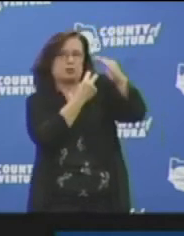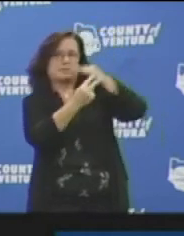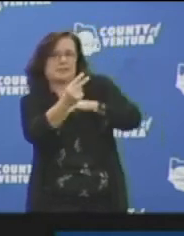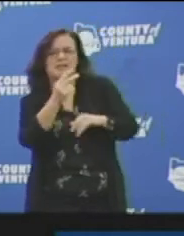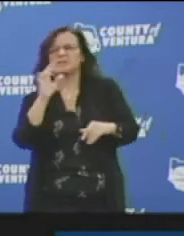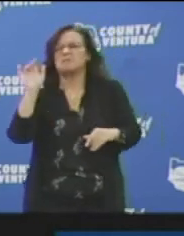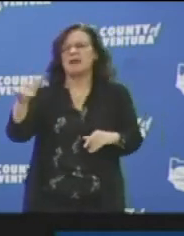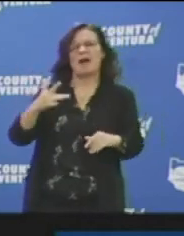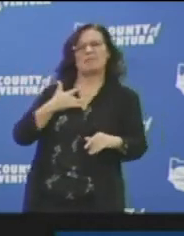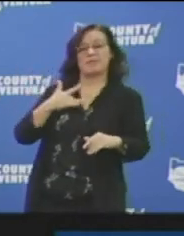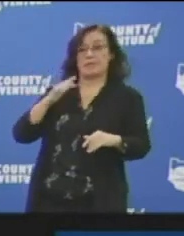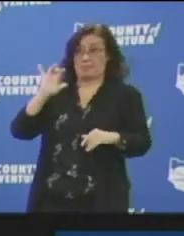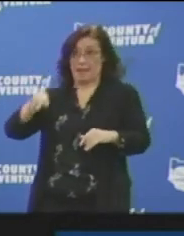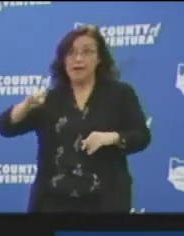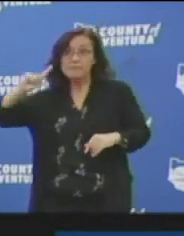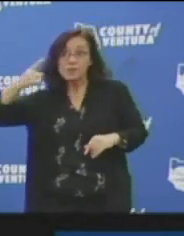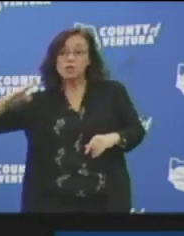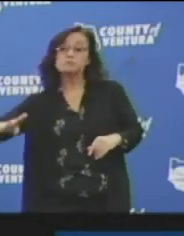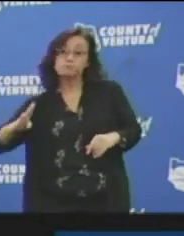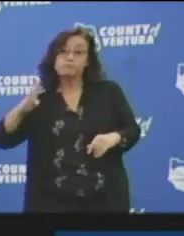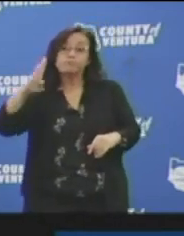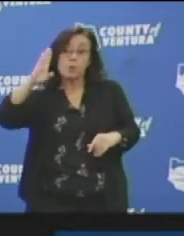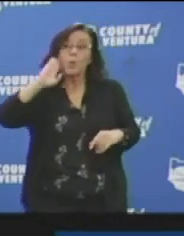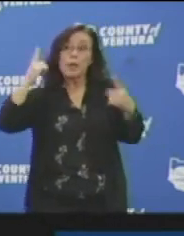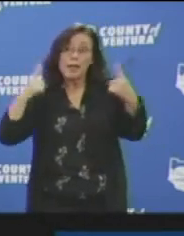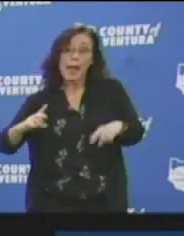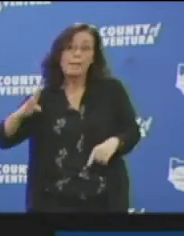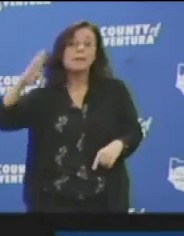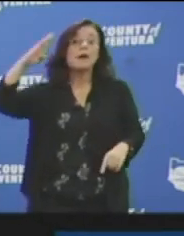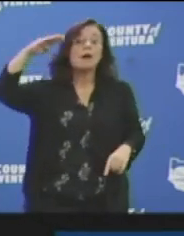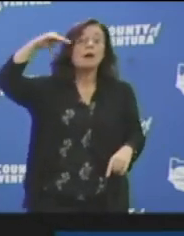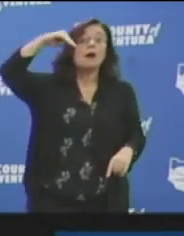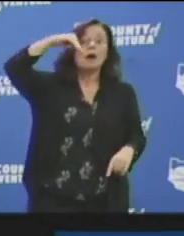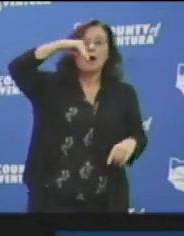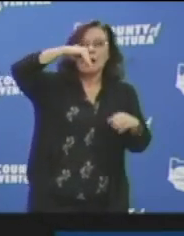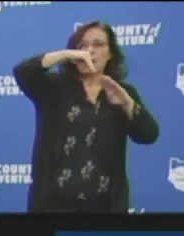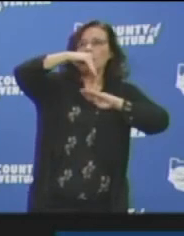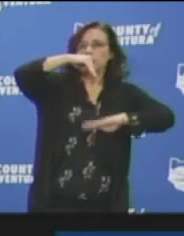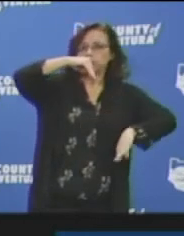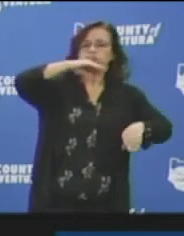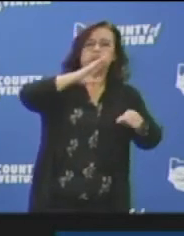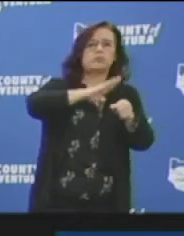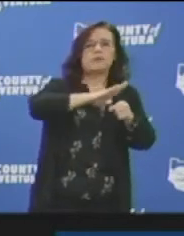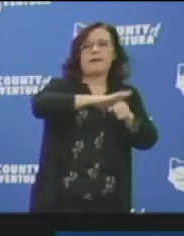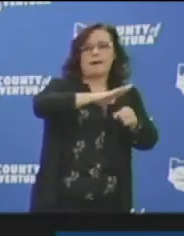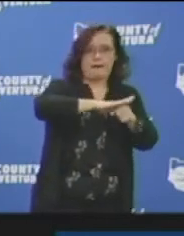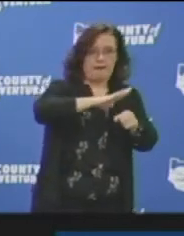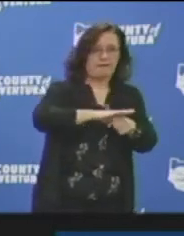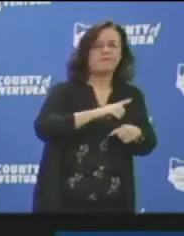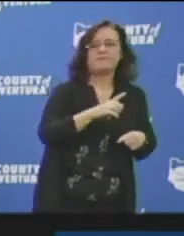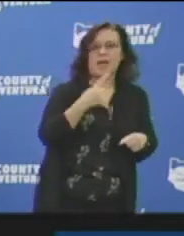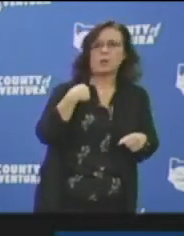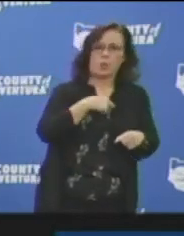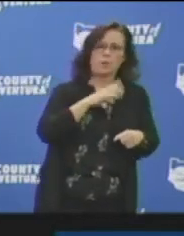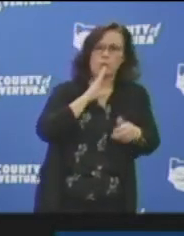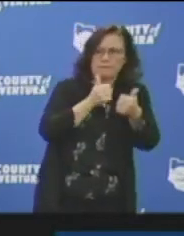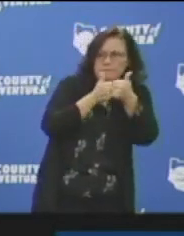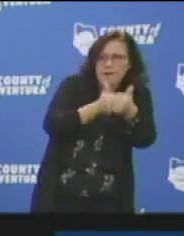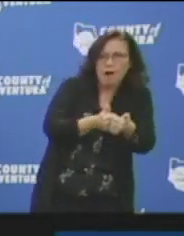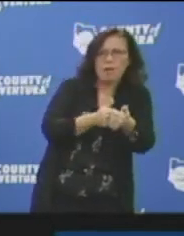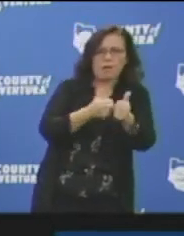let that second curve happen again. I thought the steps we took would be taken in unison as a